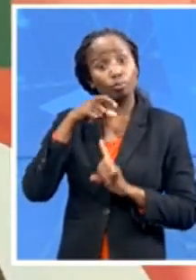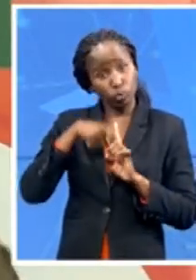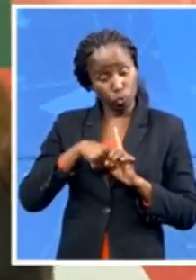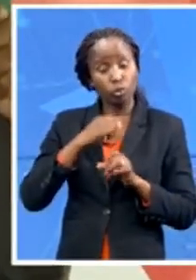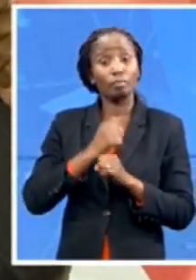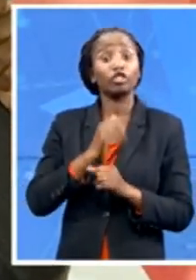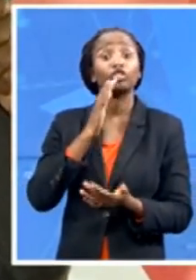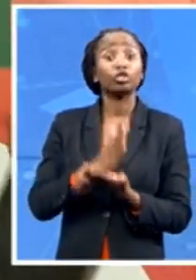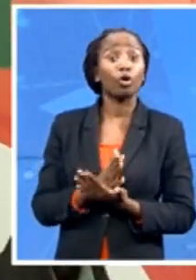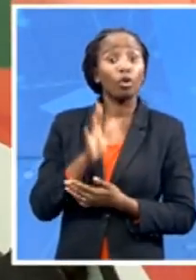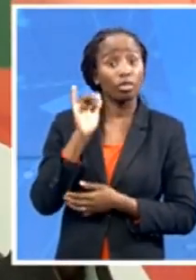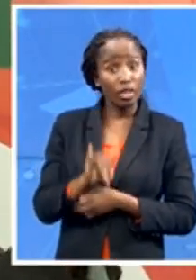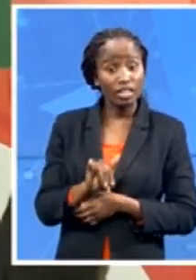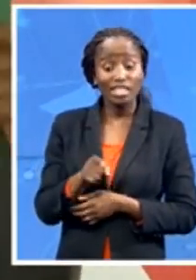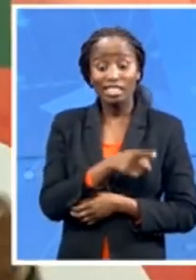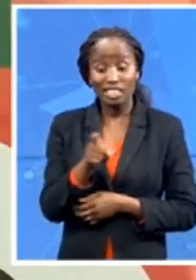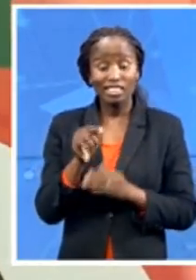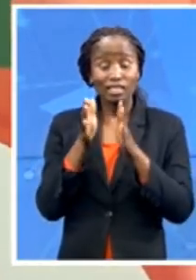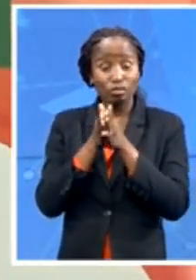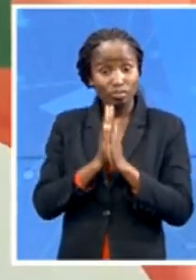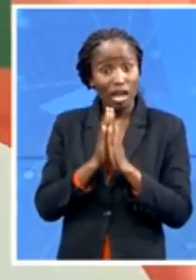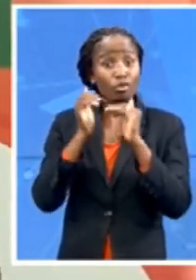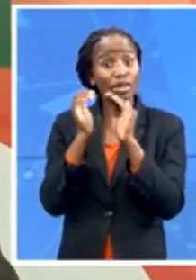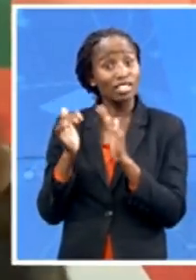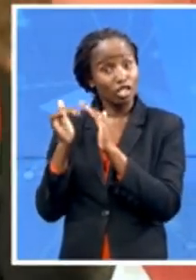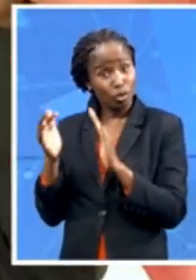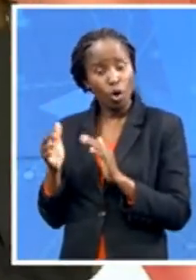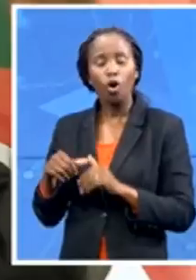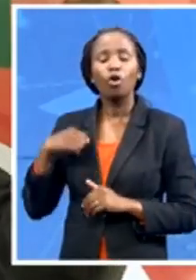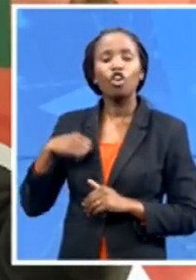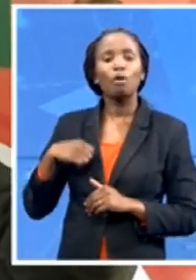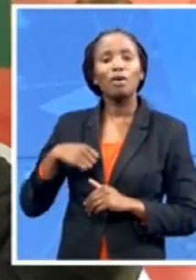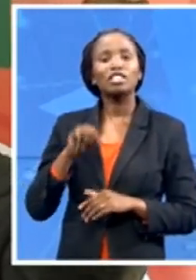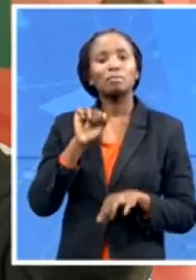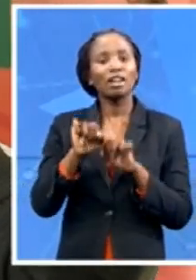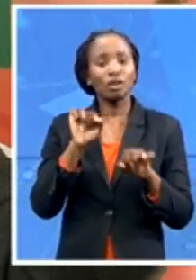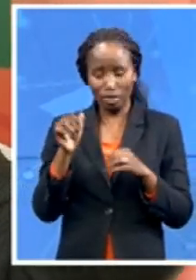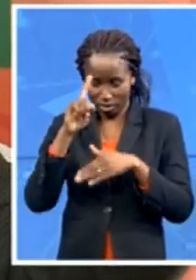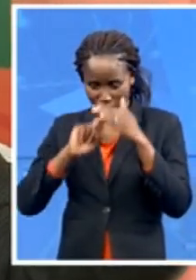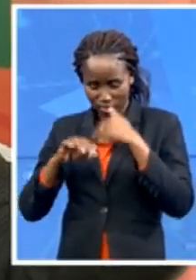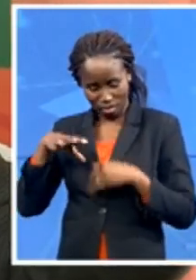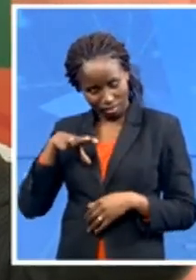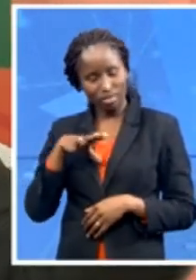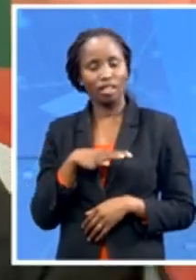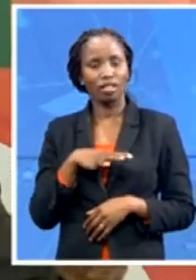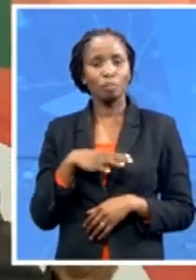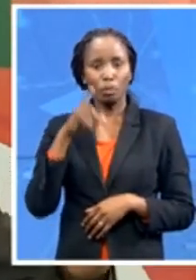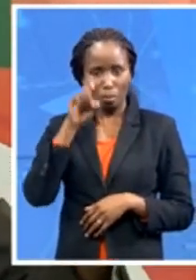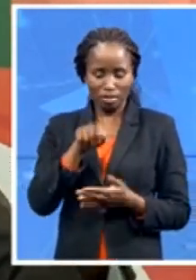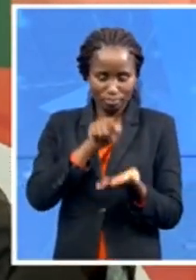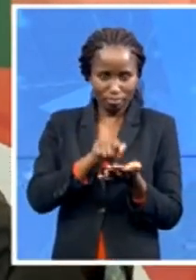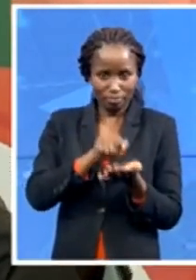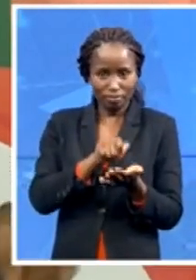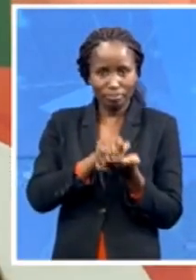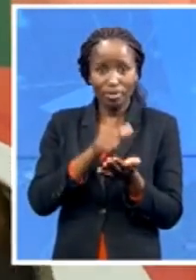zezindlu umasipala wethu ziyangena ekhansileni, abhalelwe uminister okwa-national department,